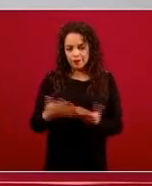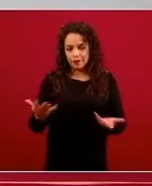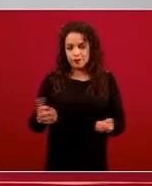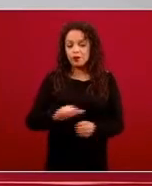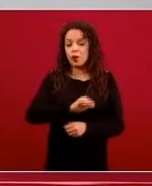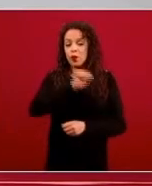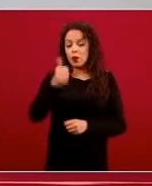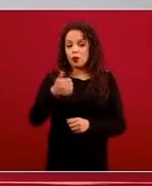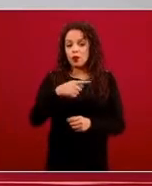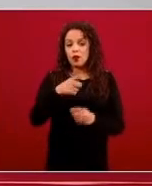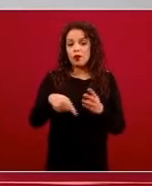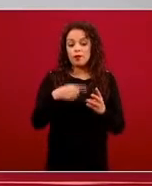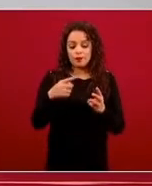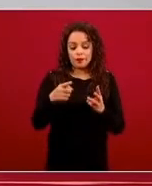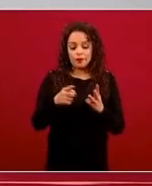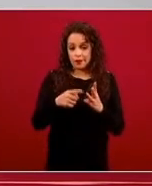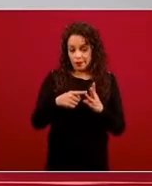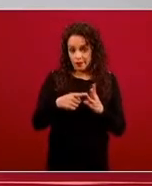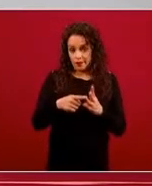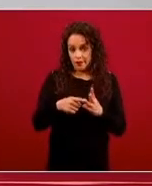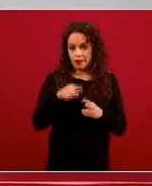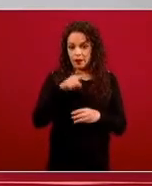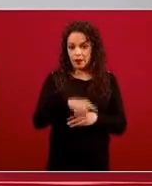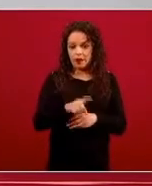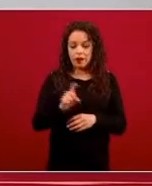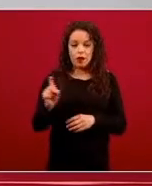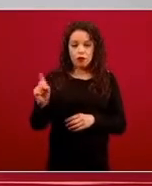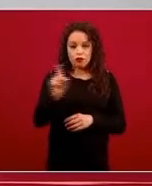after the death.